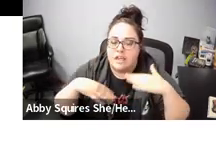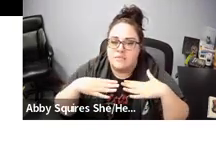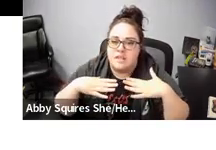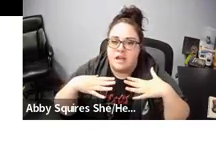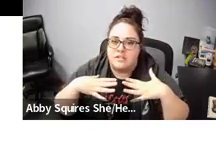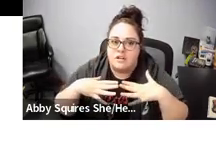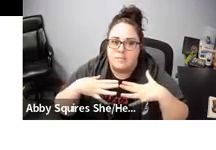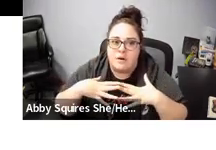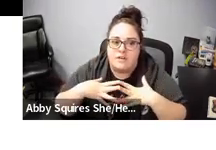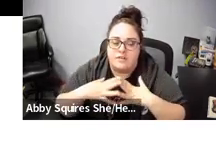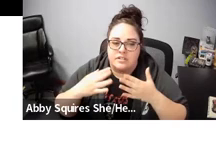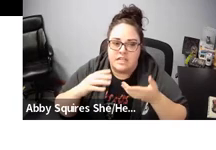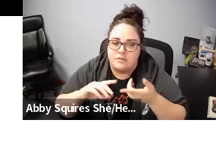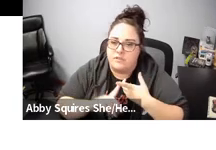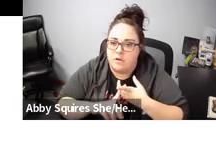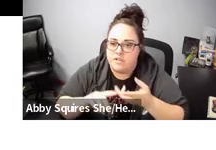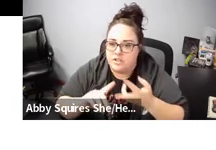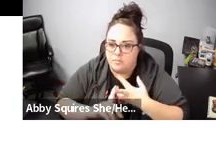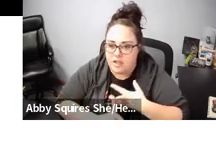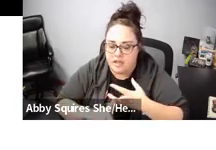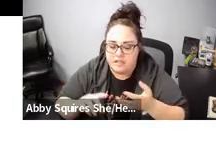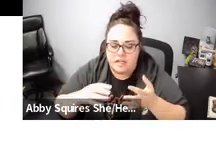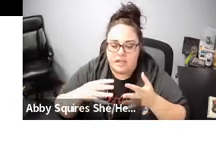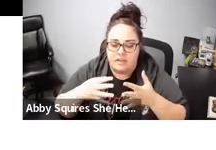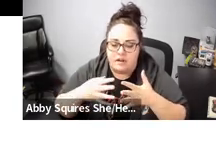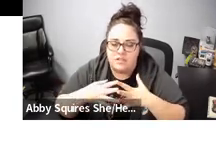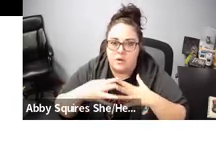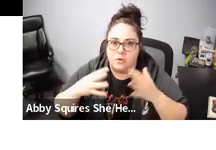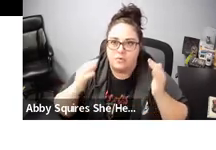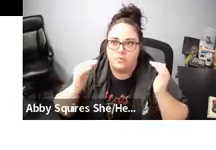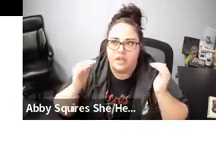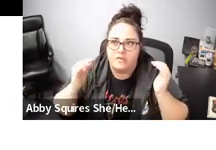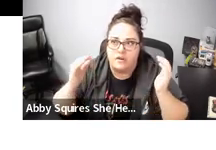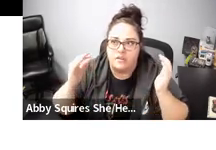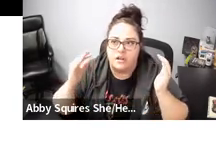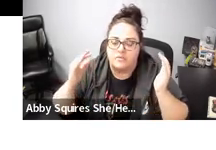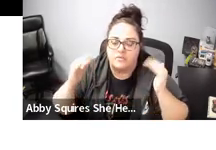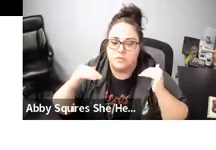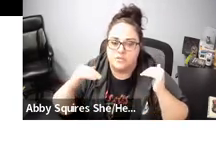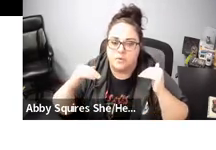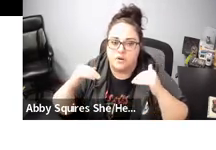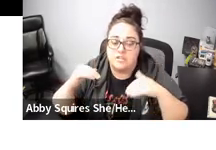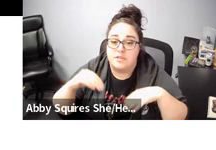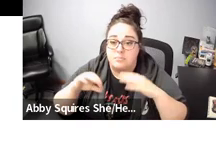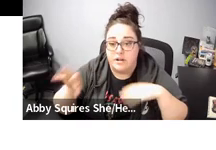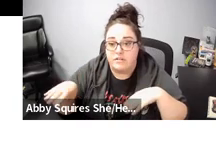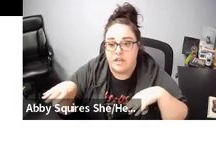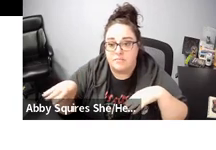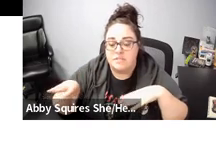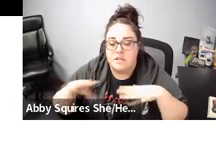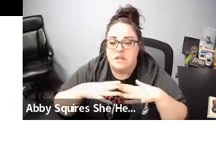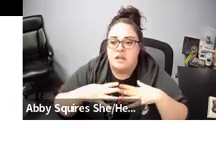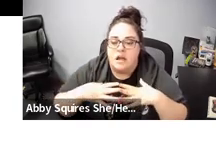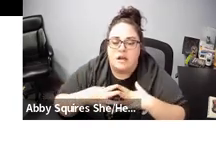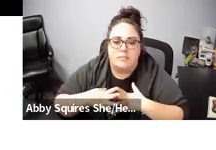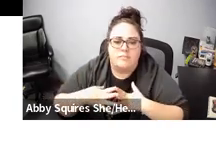a list of games that talk about if they're accessible for low vision or blind. And also they have a lot of reviews for some of the Braille